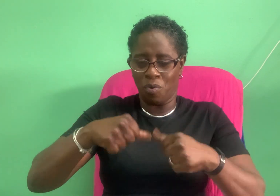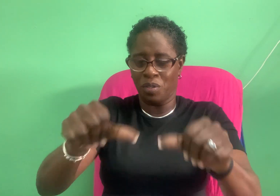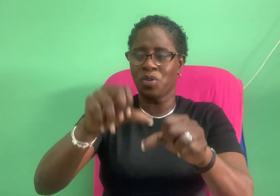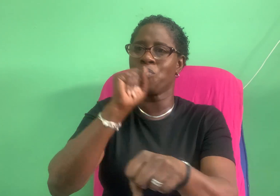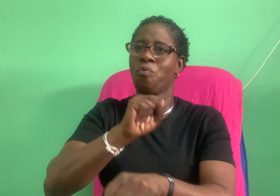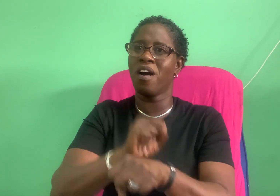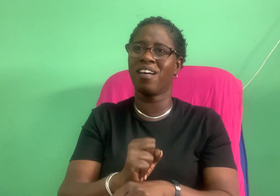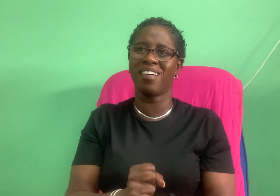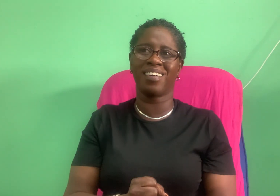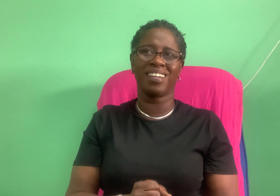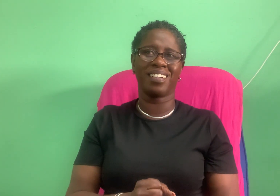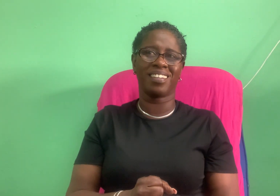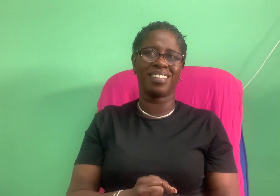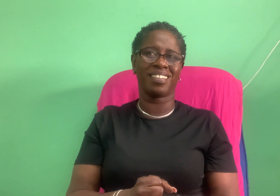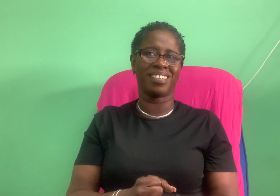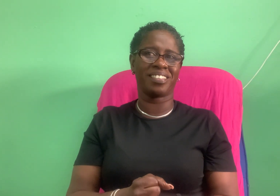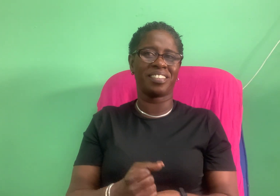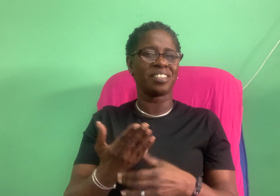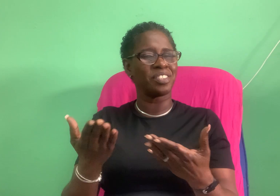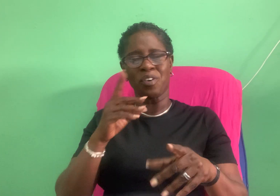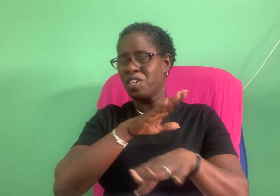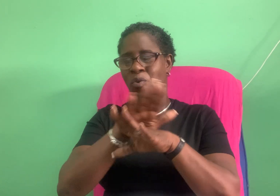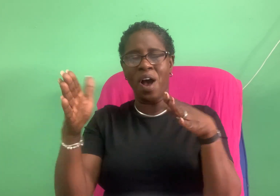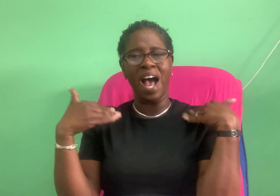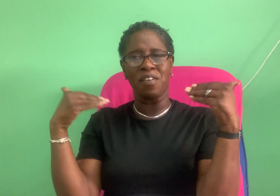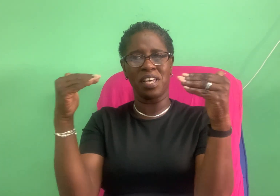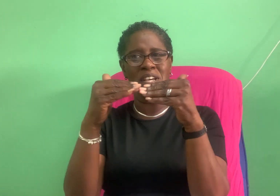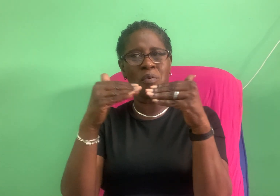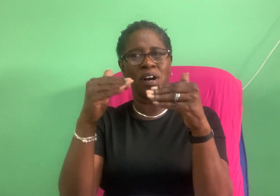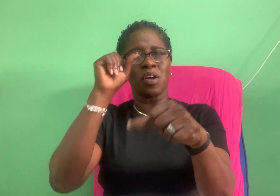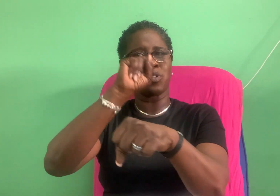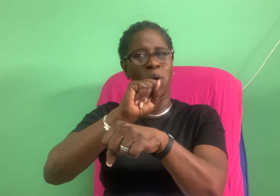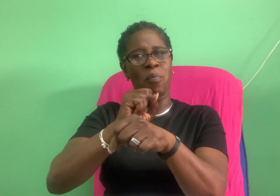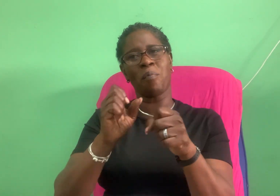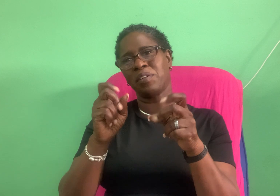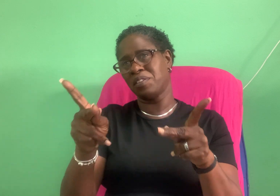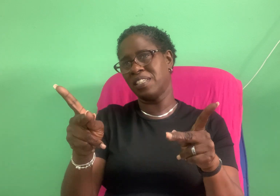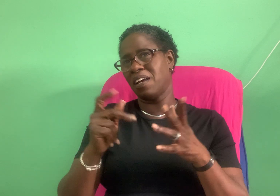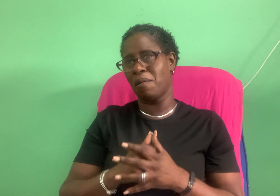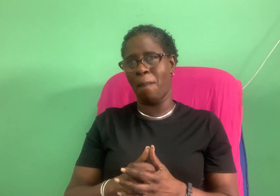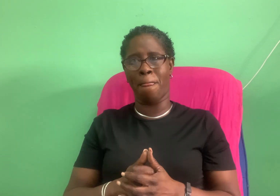legal and legitimate employment opportunities. So it's not a conversation that ends either.